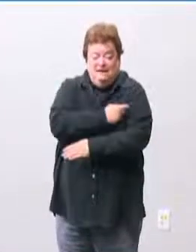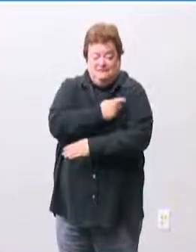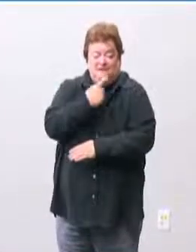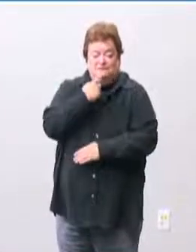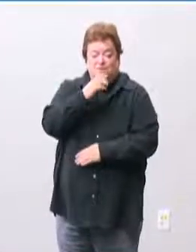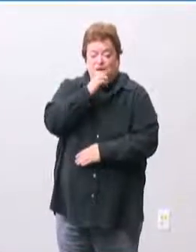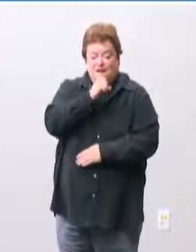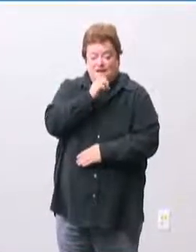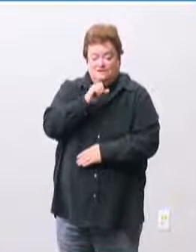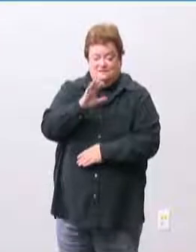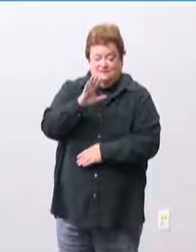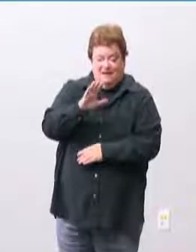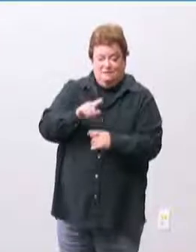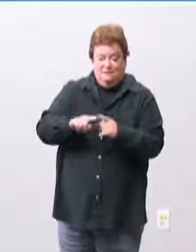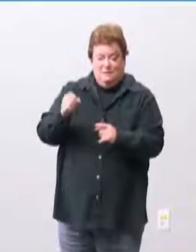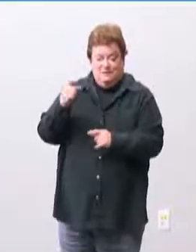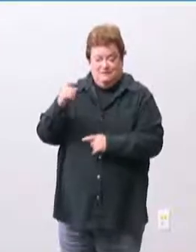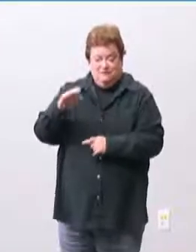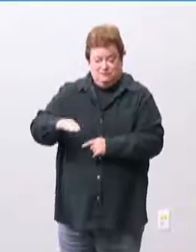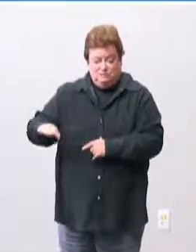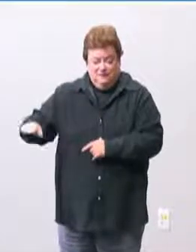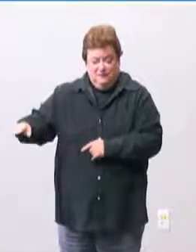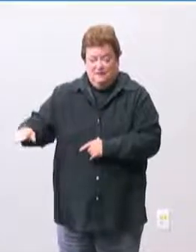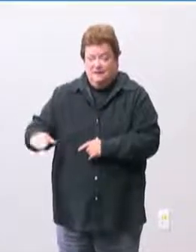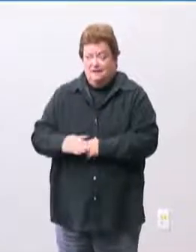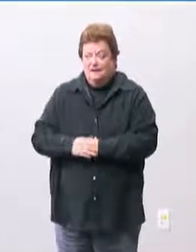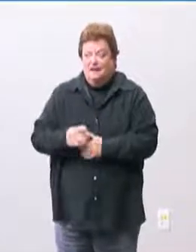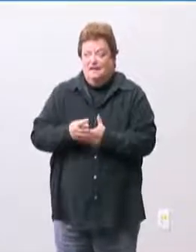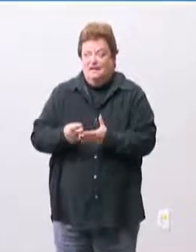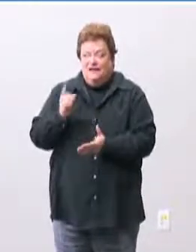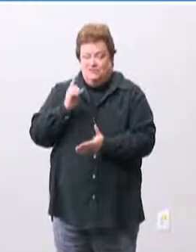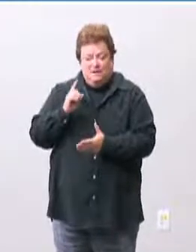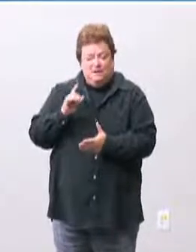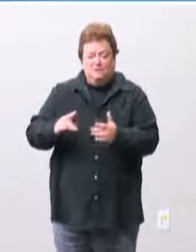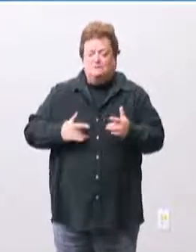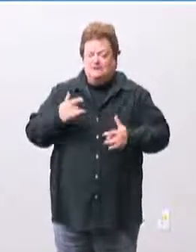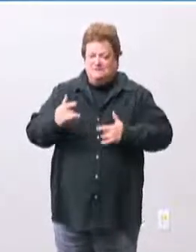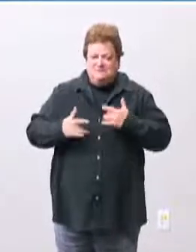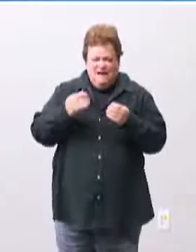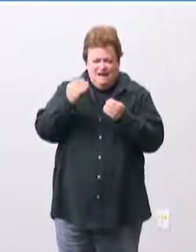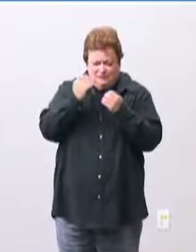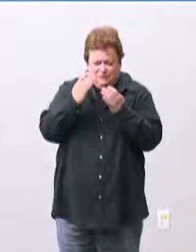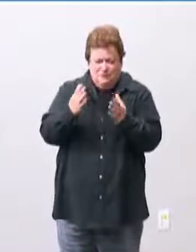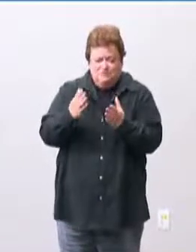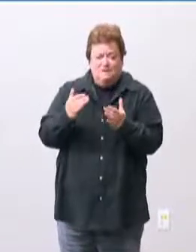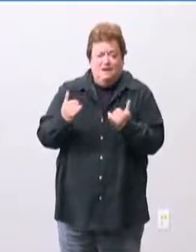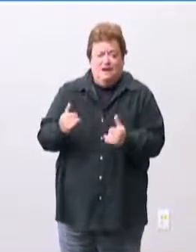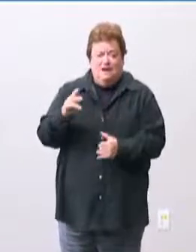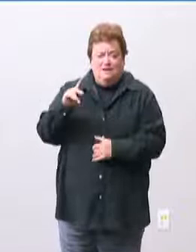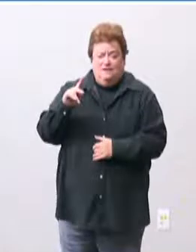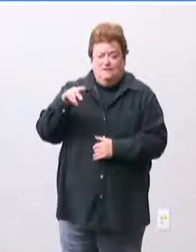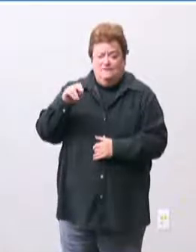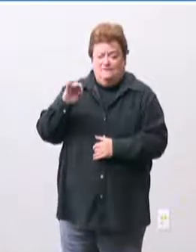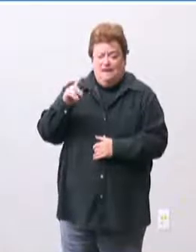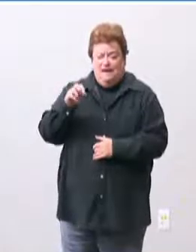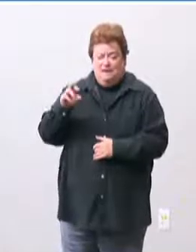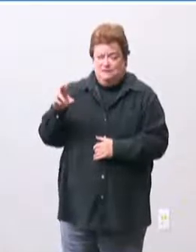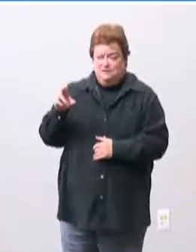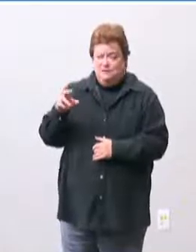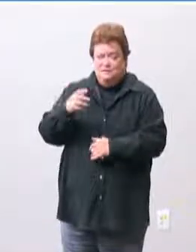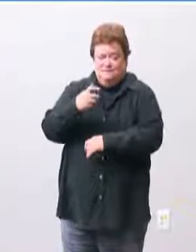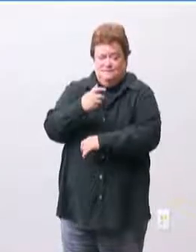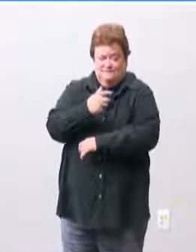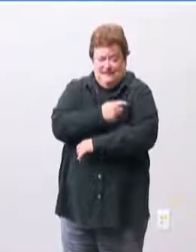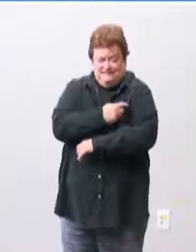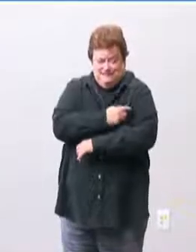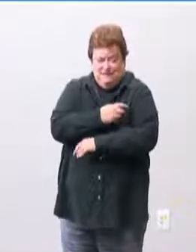11 years old last week. This is really exciting news, and now that Pfizer's children's vaccine is